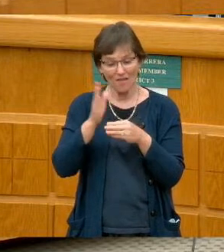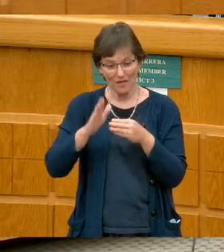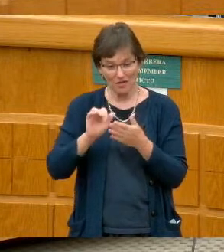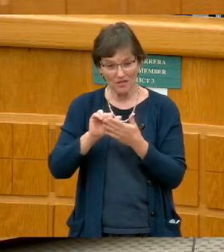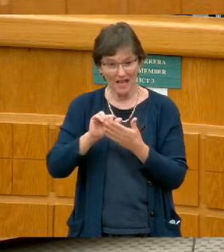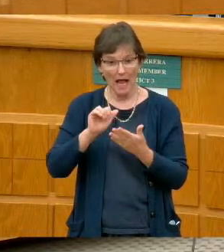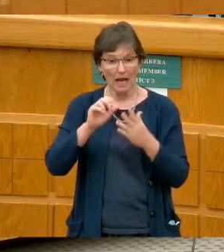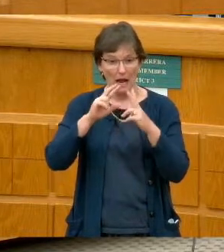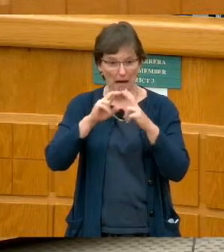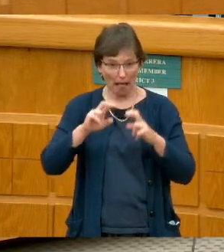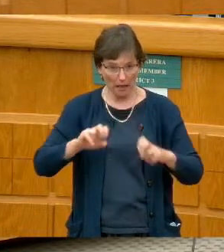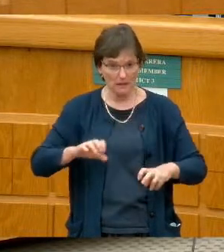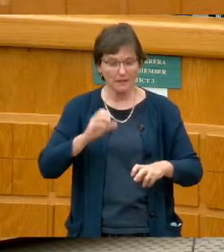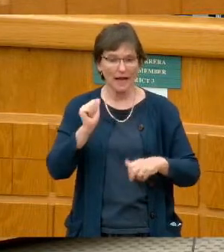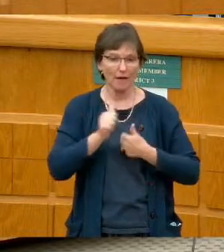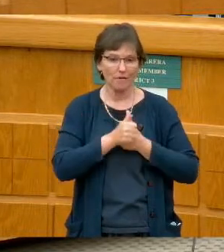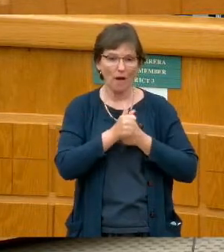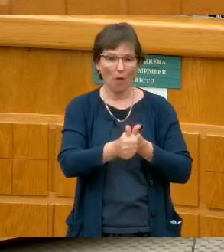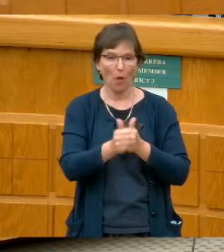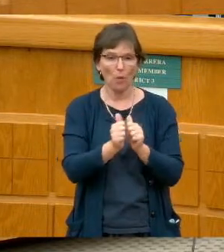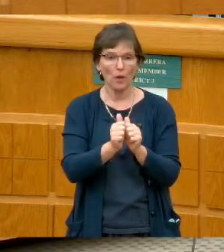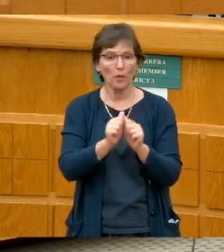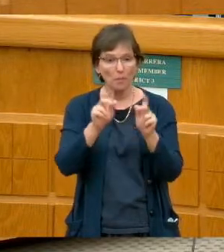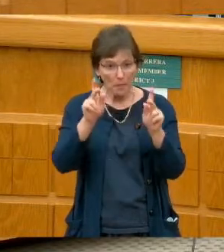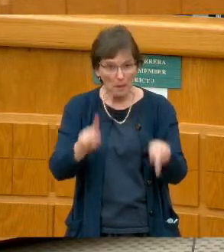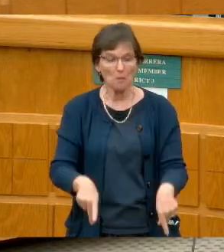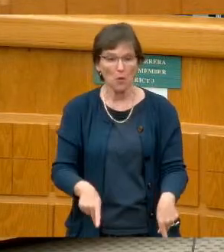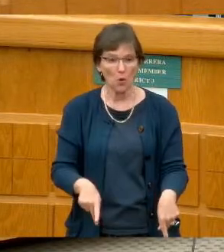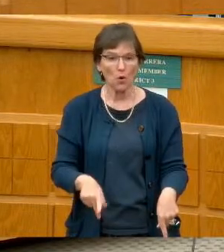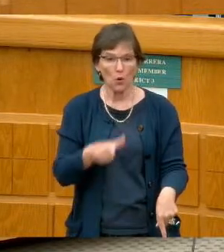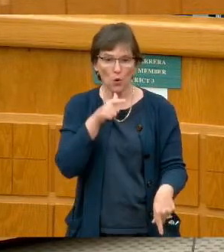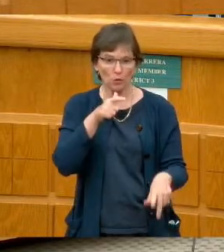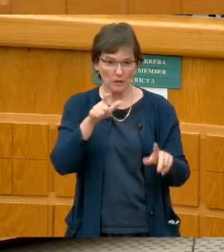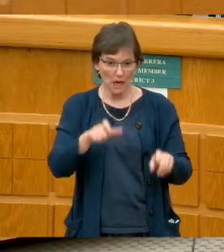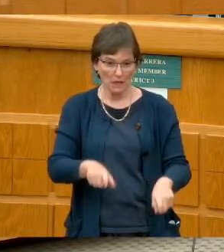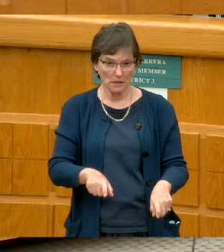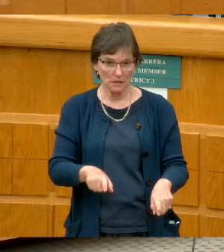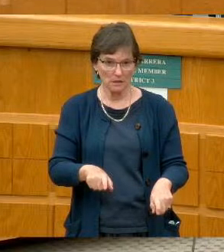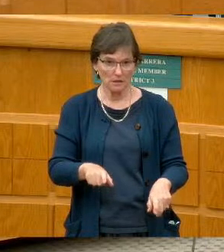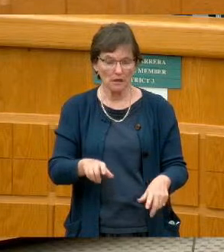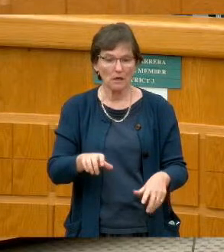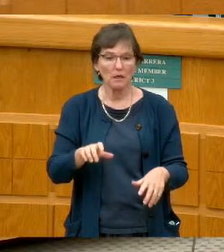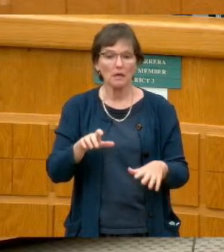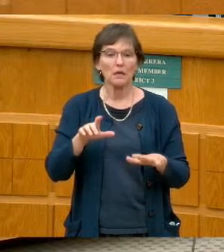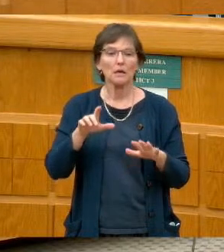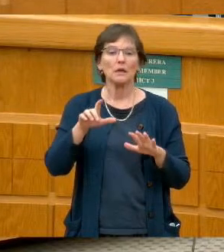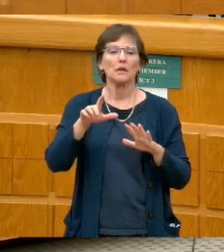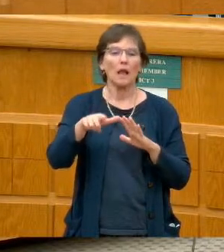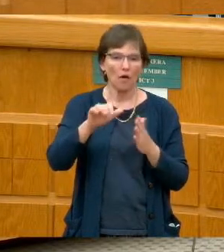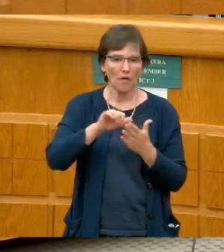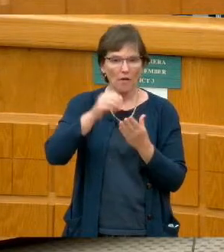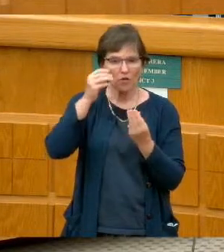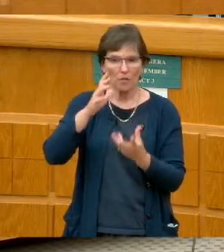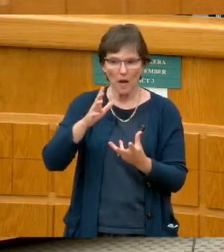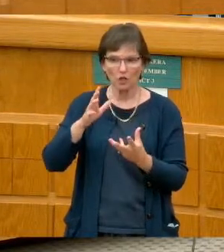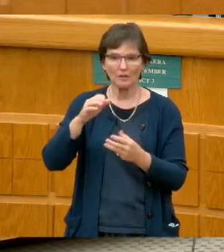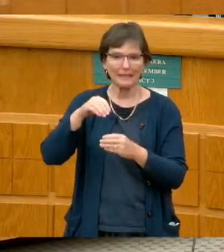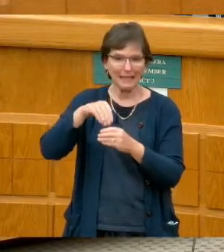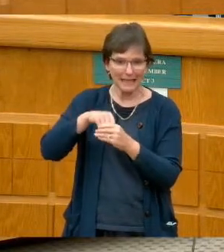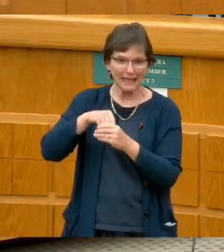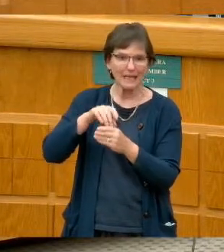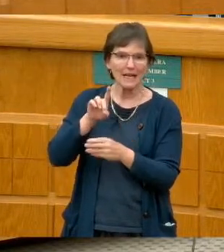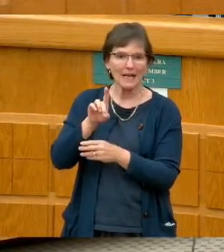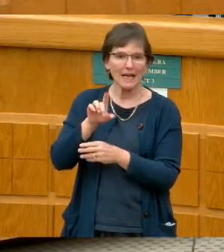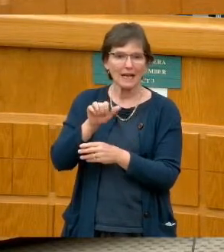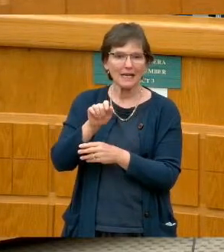the person. And then they put the information in a database, and we should have access to it, but in some